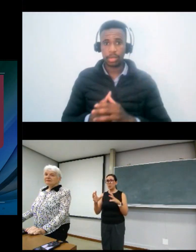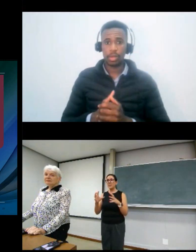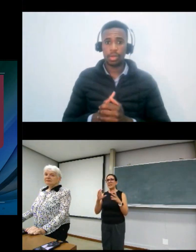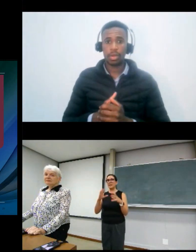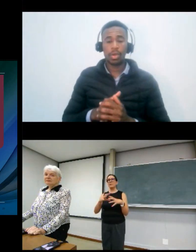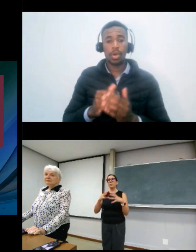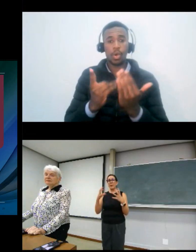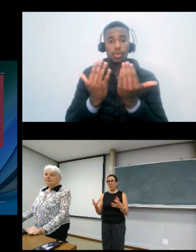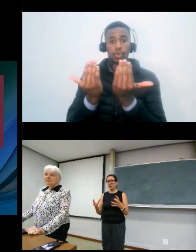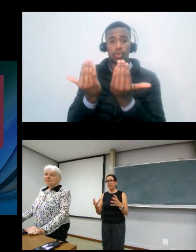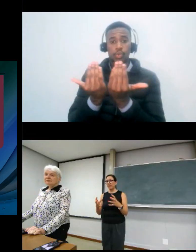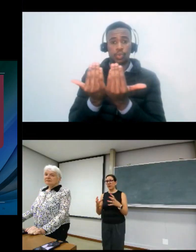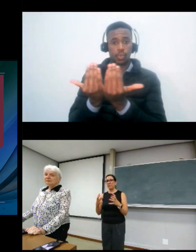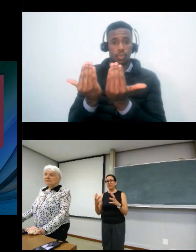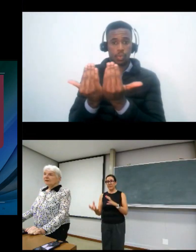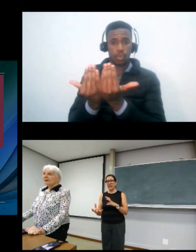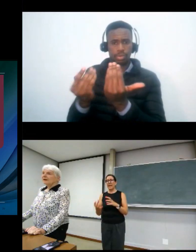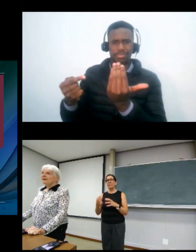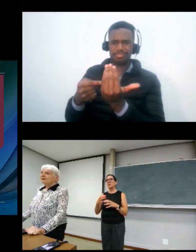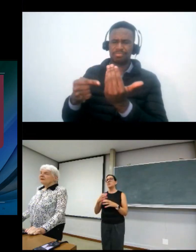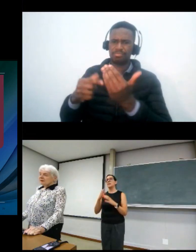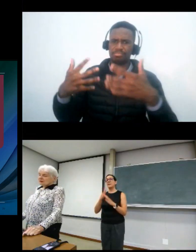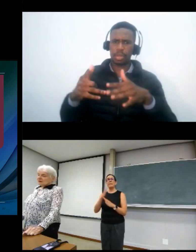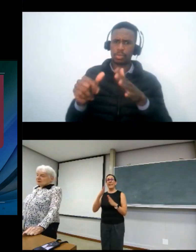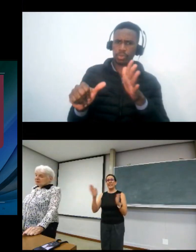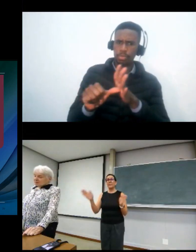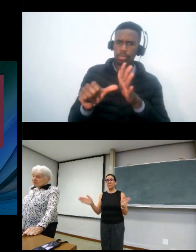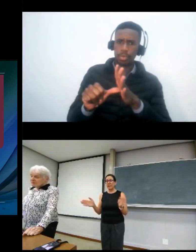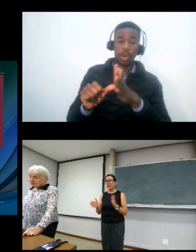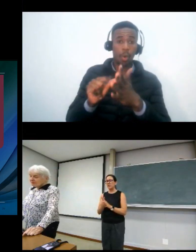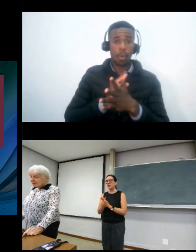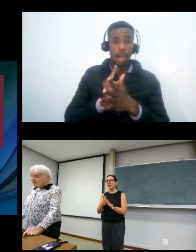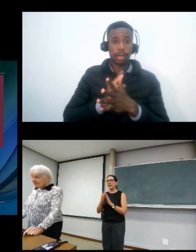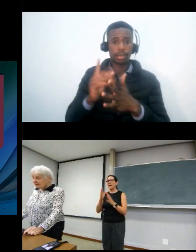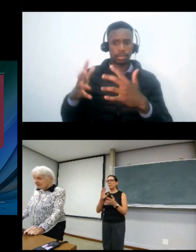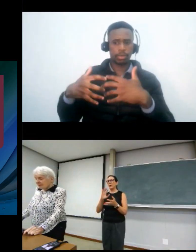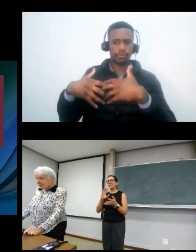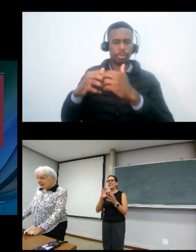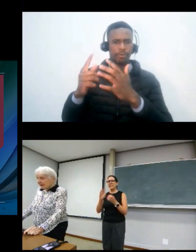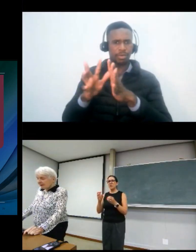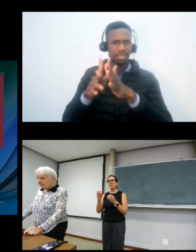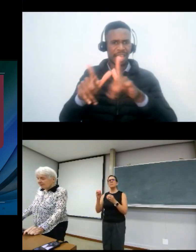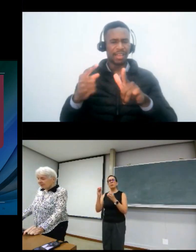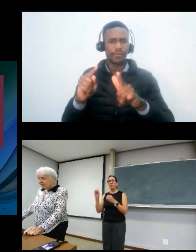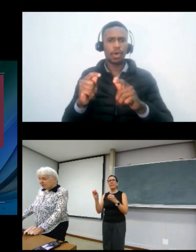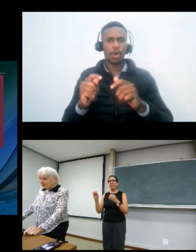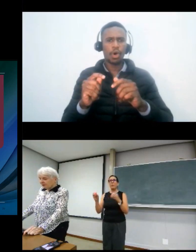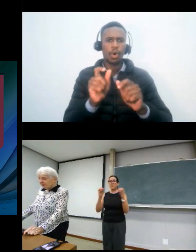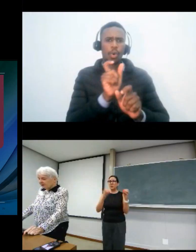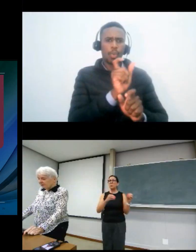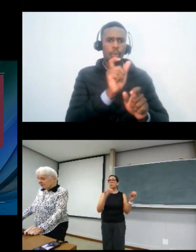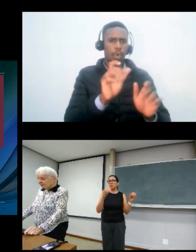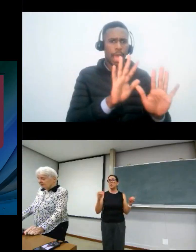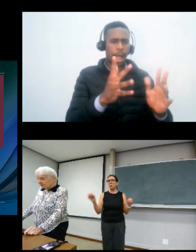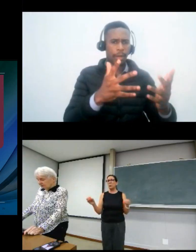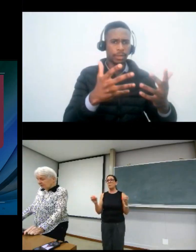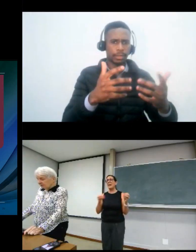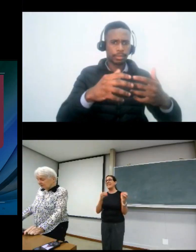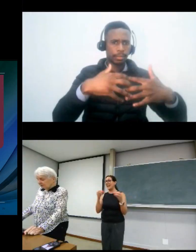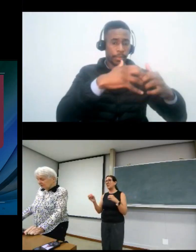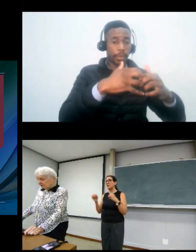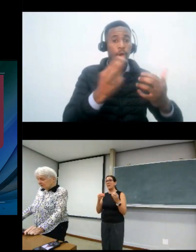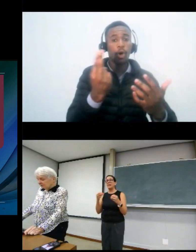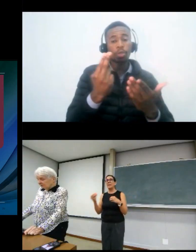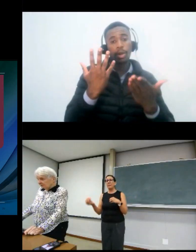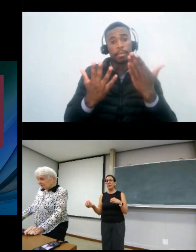Schools are very important in the formation of sign languages, in lexical variation, and whether teachers moving from school to